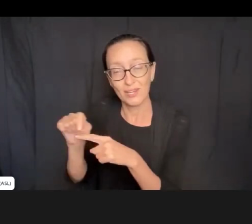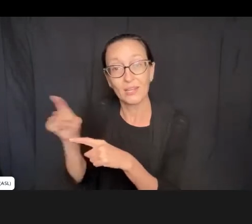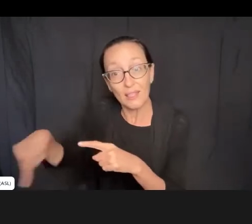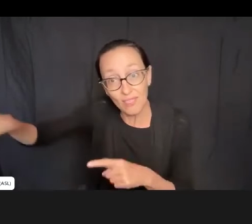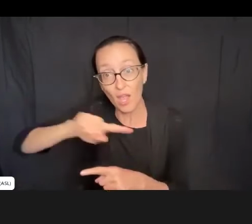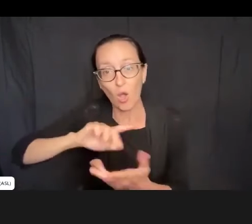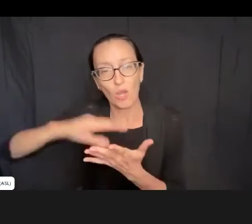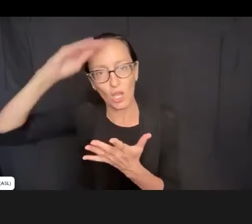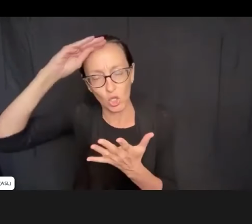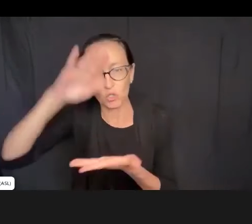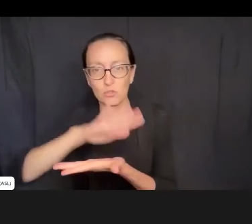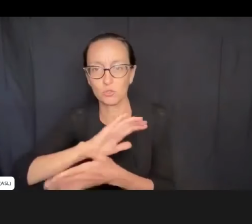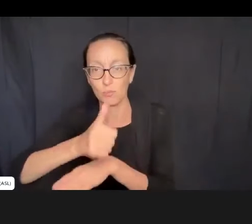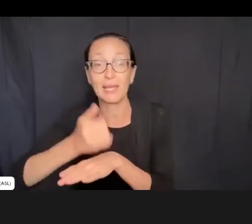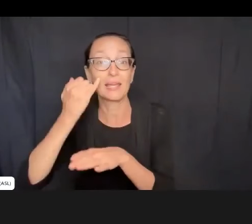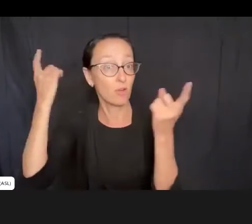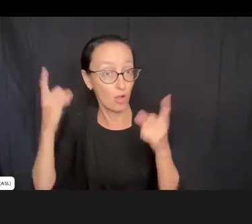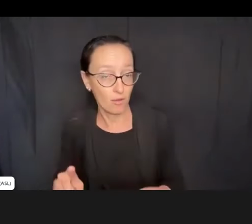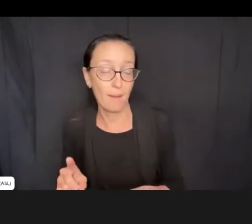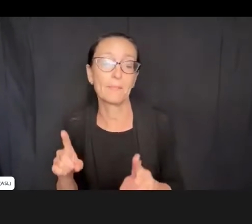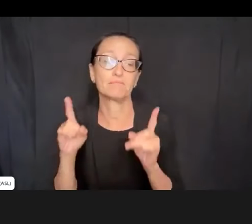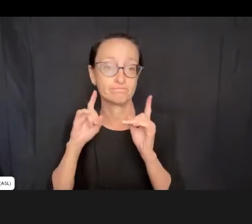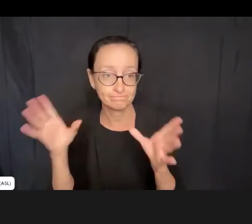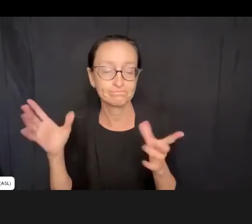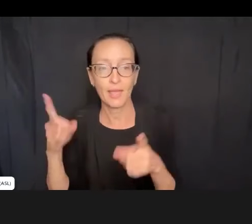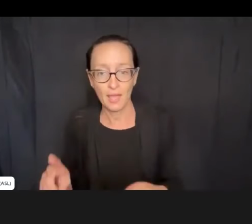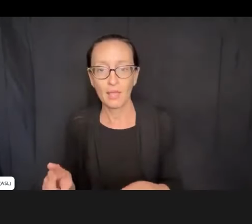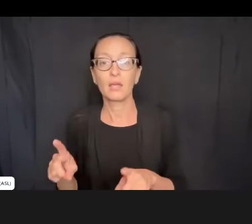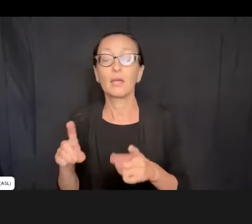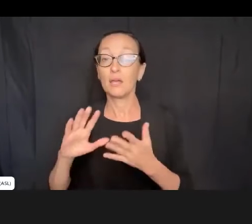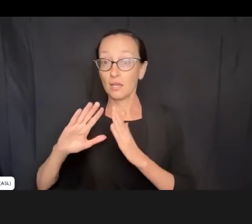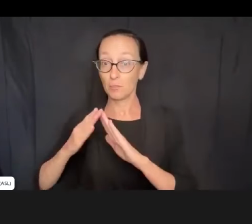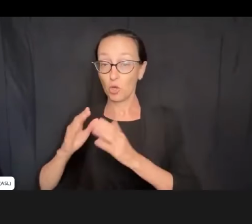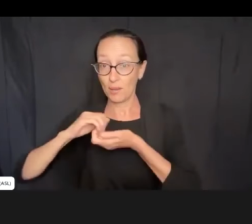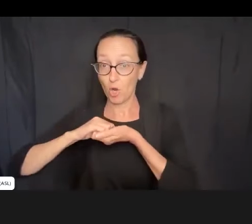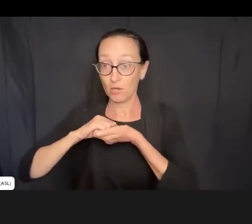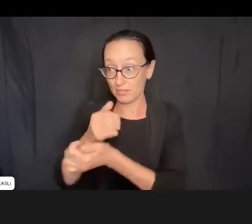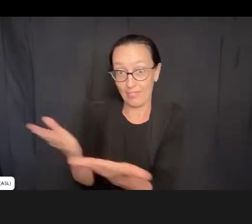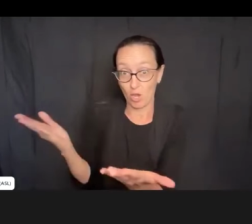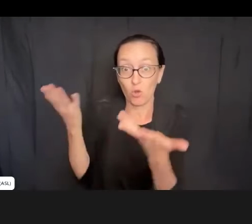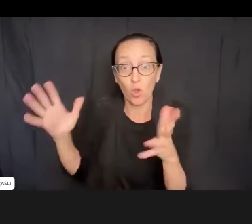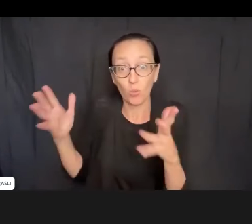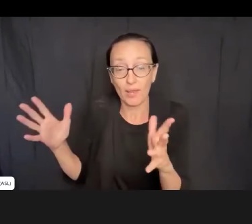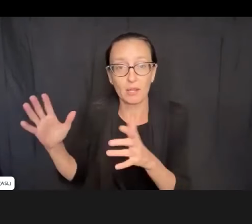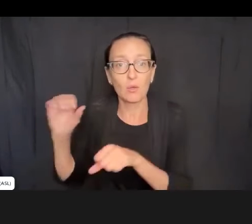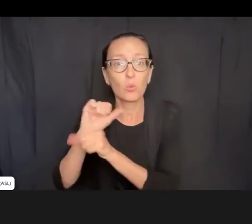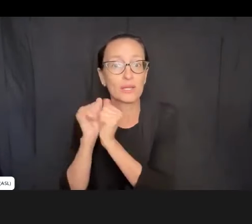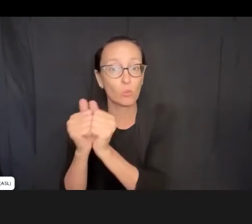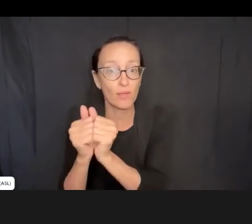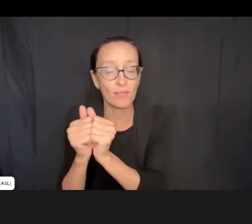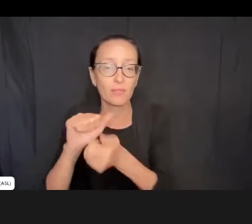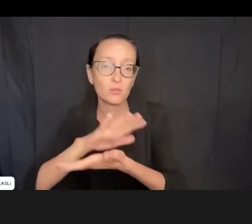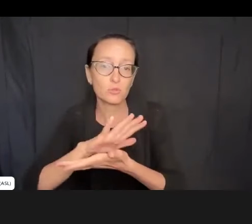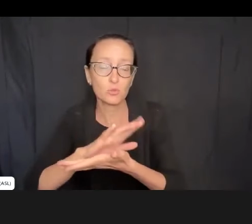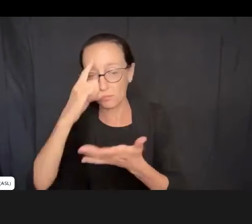So that way, in a mass tragedy, when we have our community partners that are working alongside our school mental